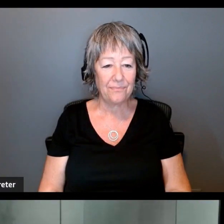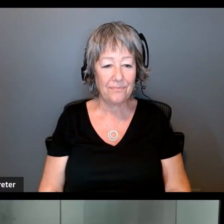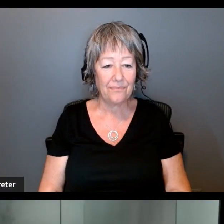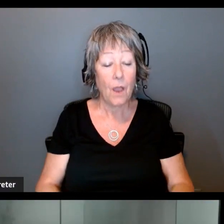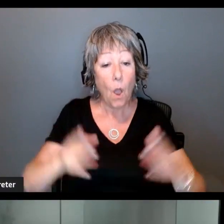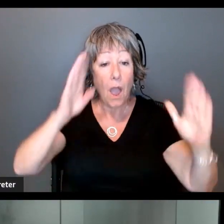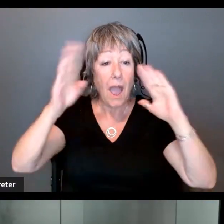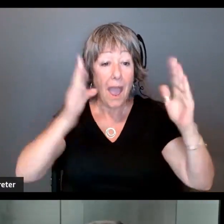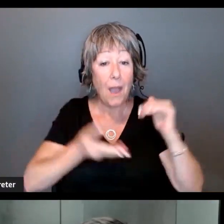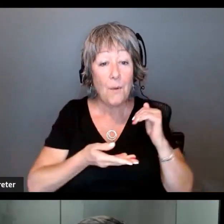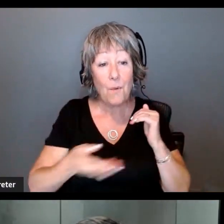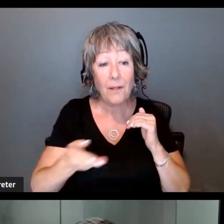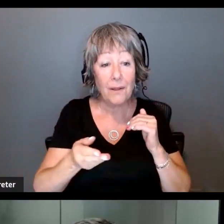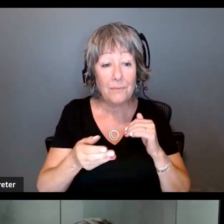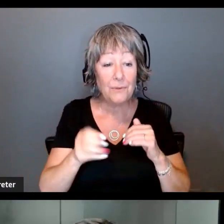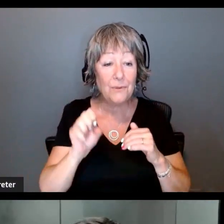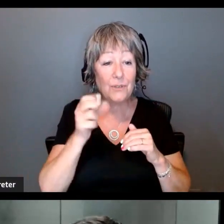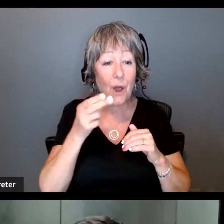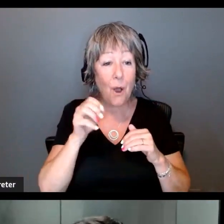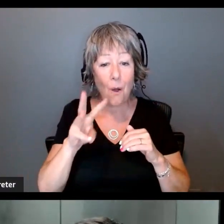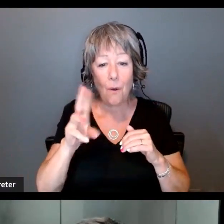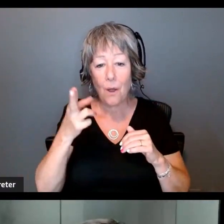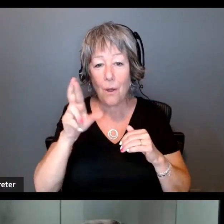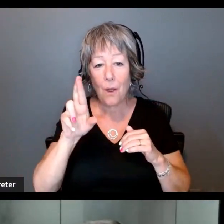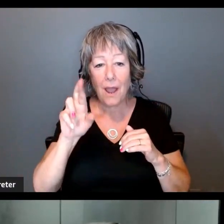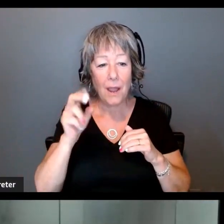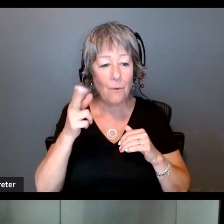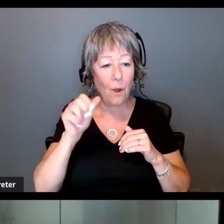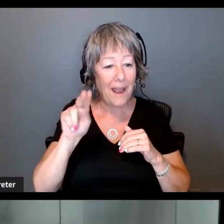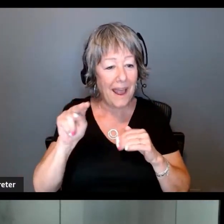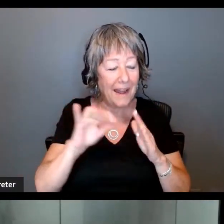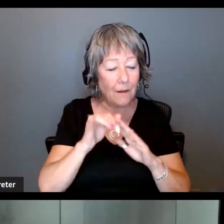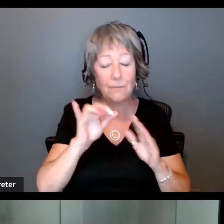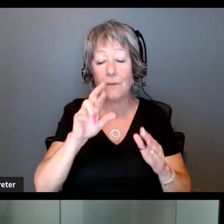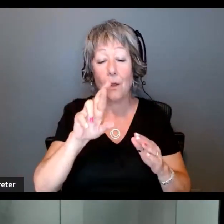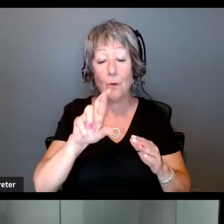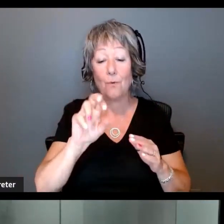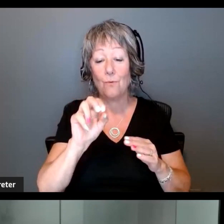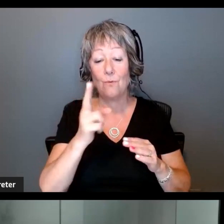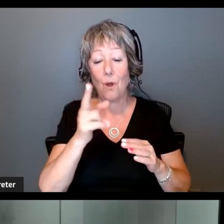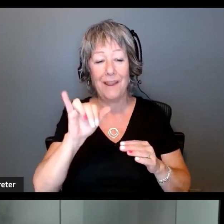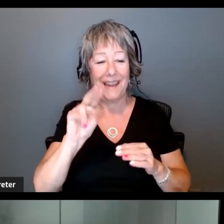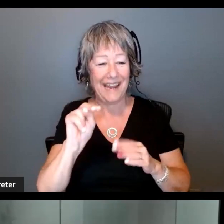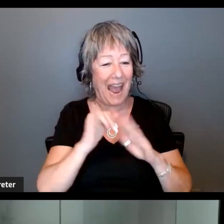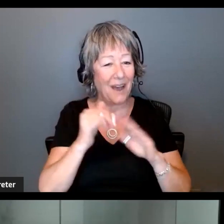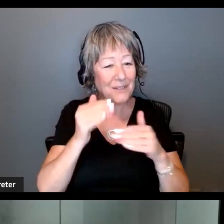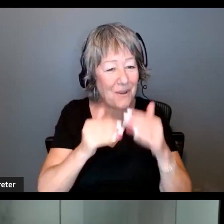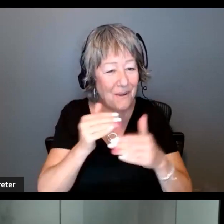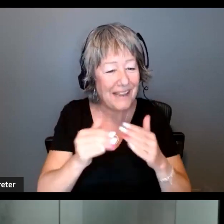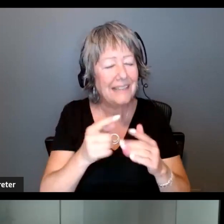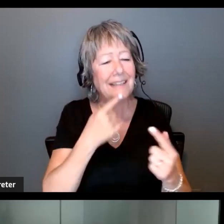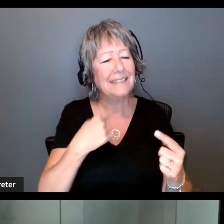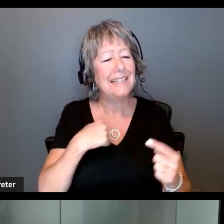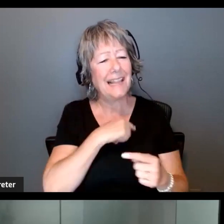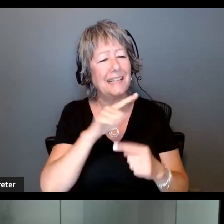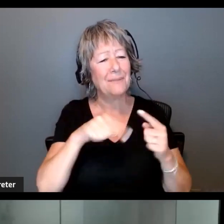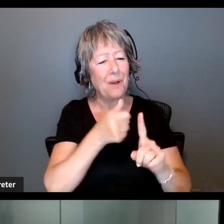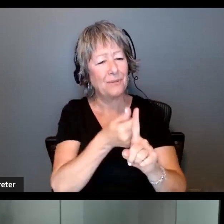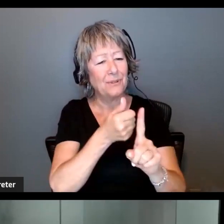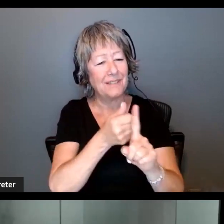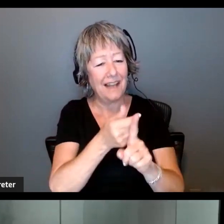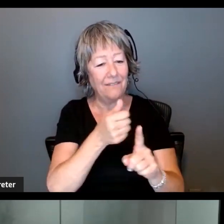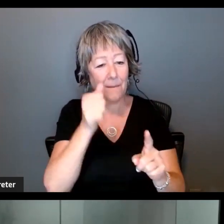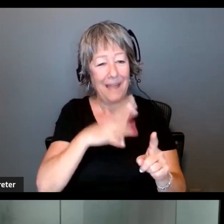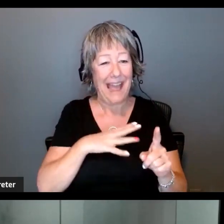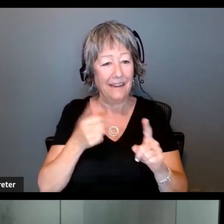Welcome to the show, Rohan. How's it going? Hey, welcome. Thank you. Tell us about yourself, please. Just A say. man of few words.